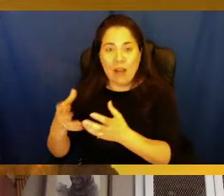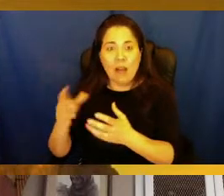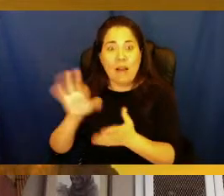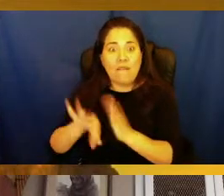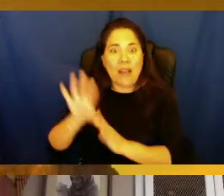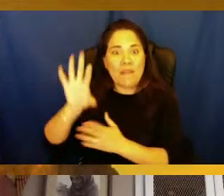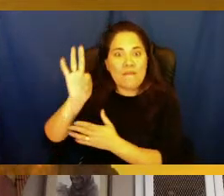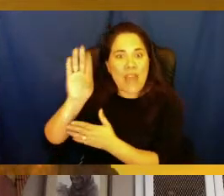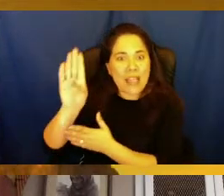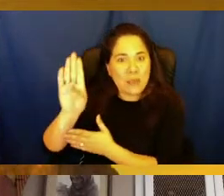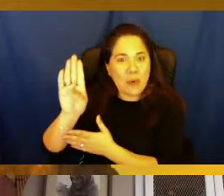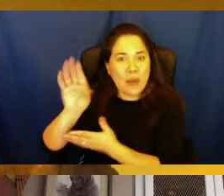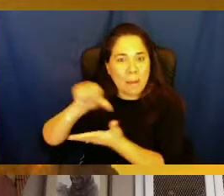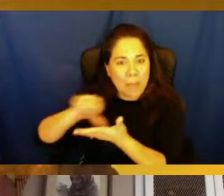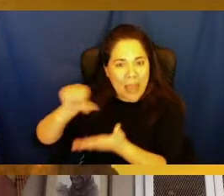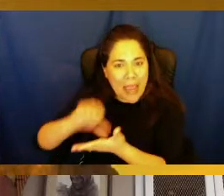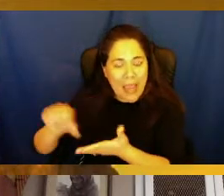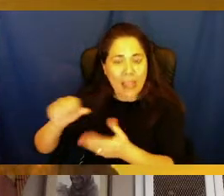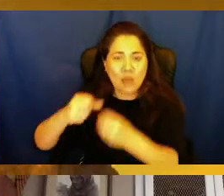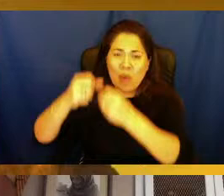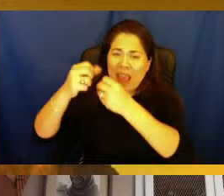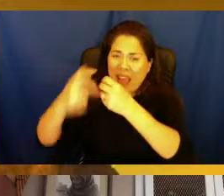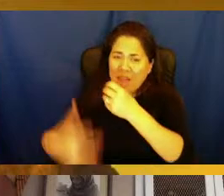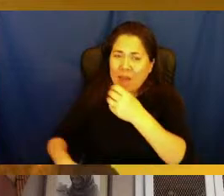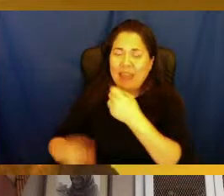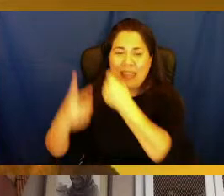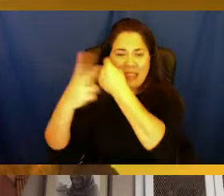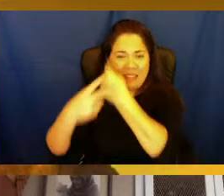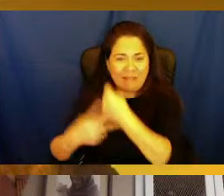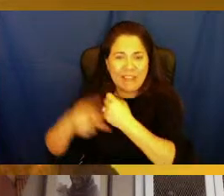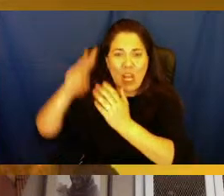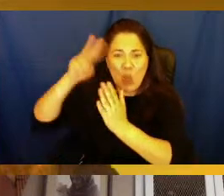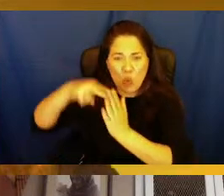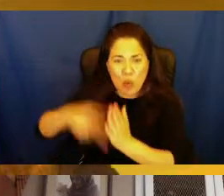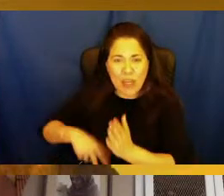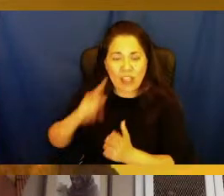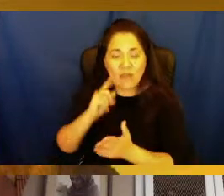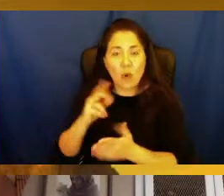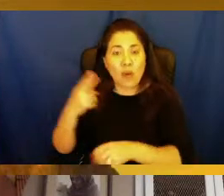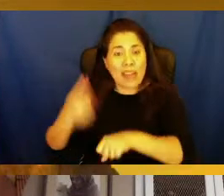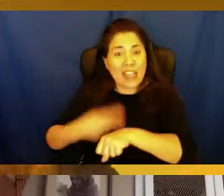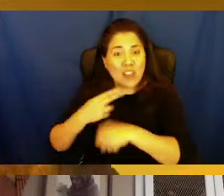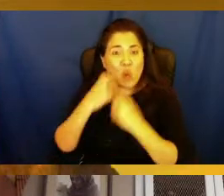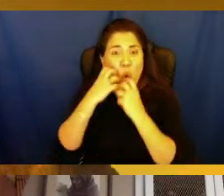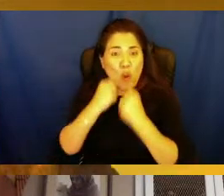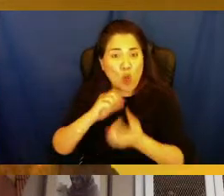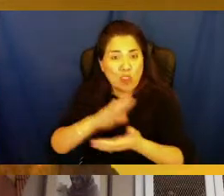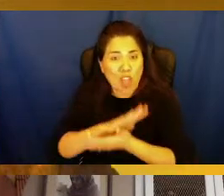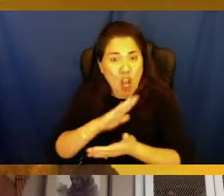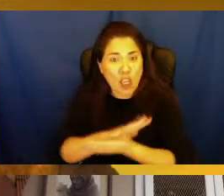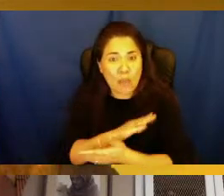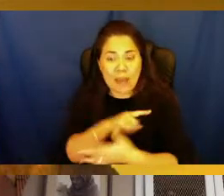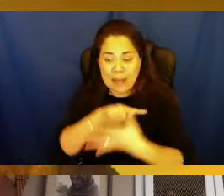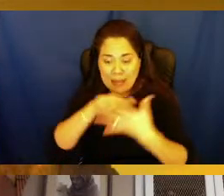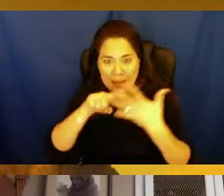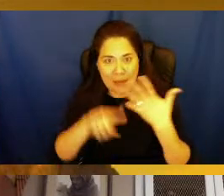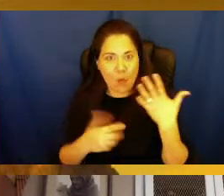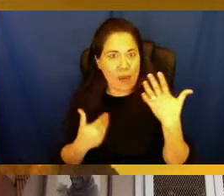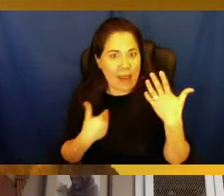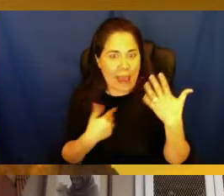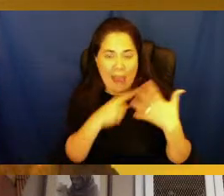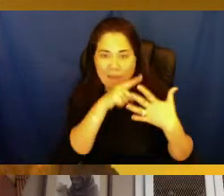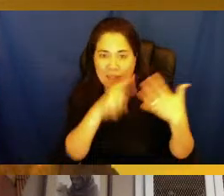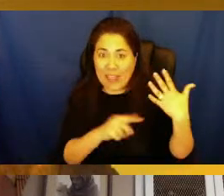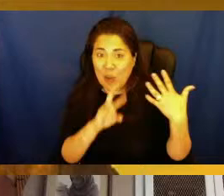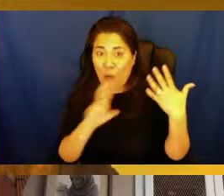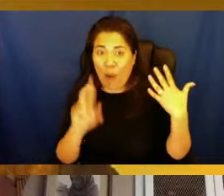page. We have an extensive archive as well, for historical documents. We have several different scholars that have left